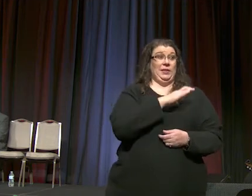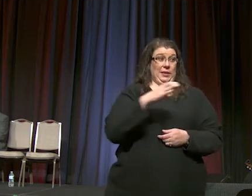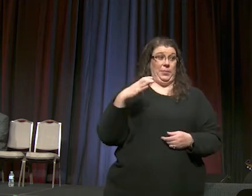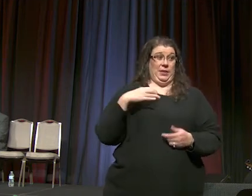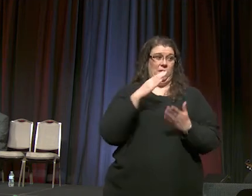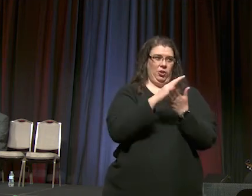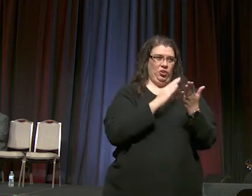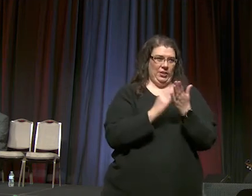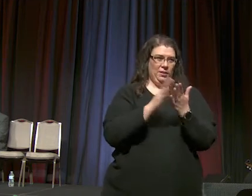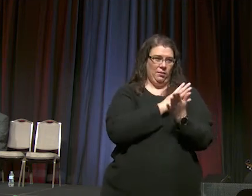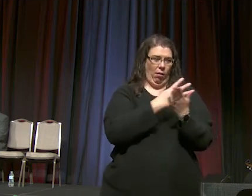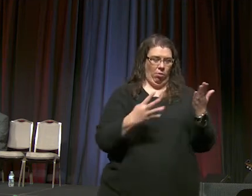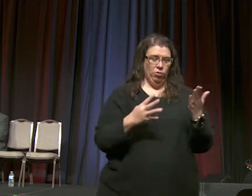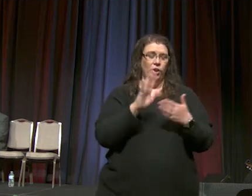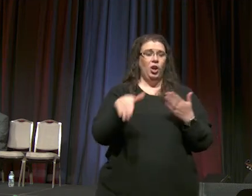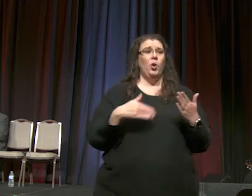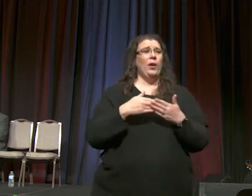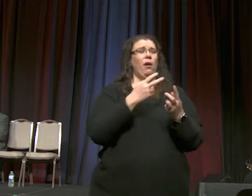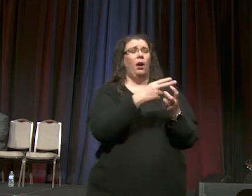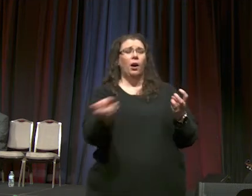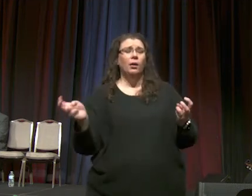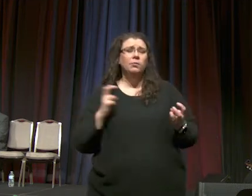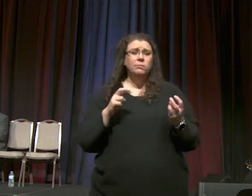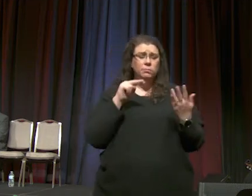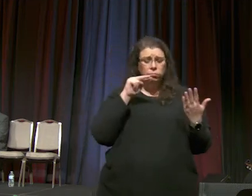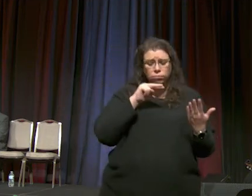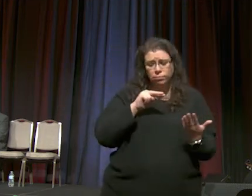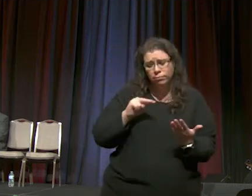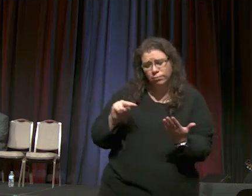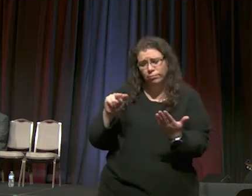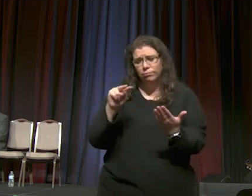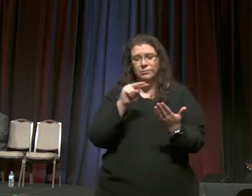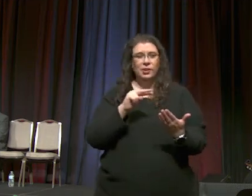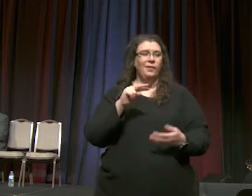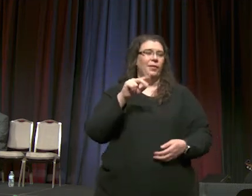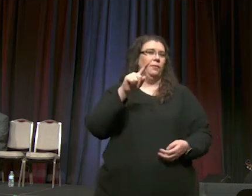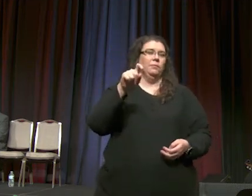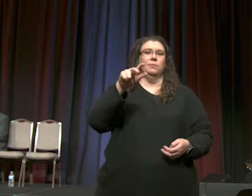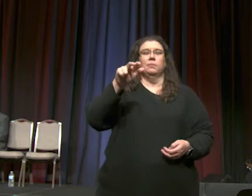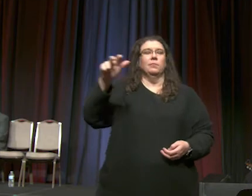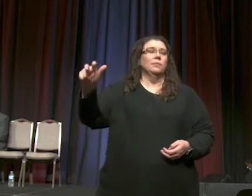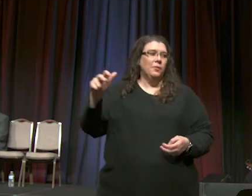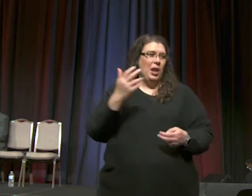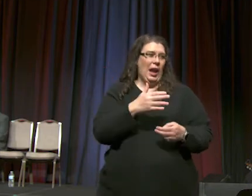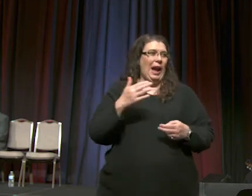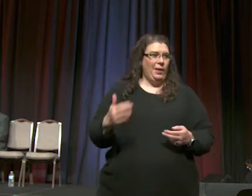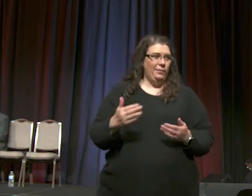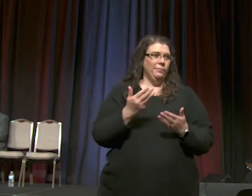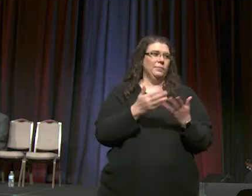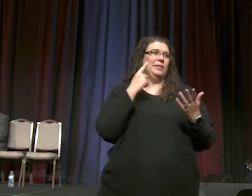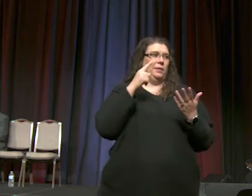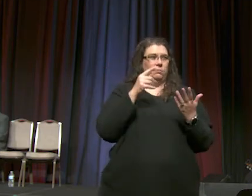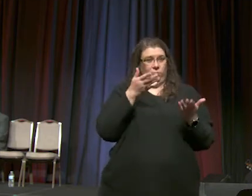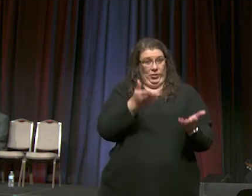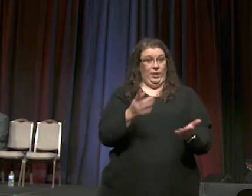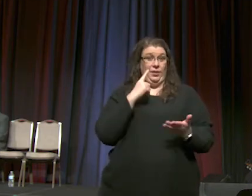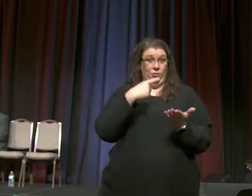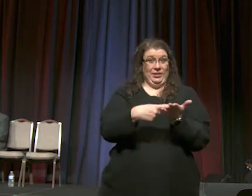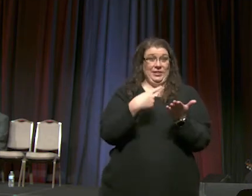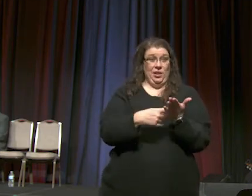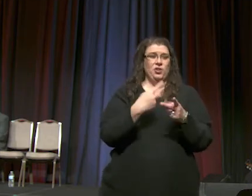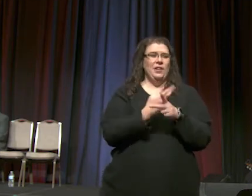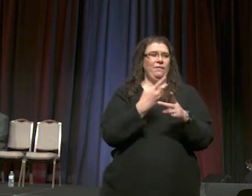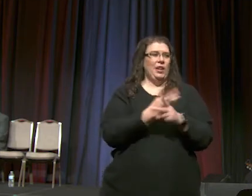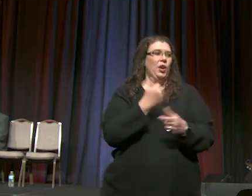Calendar, and we all sit around and look at the hundreds of items that are available for discussion and figure out